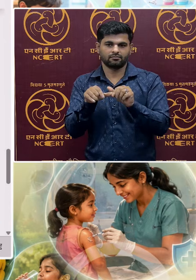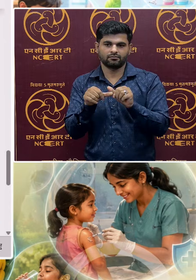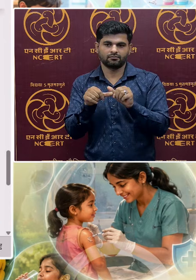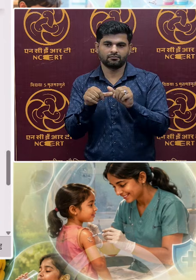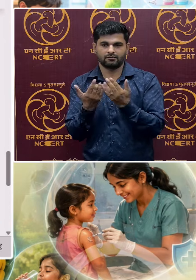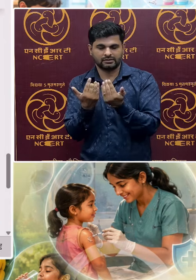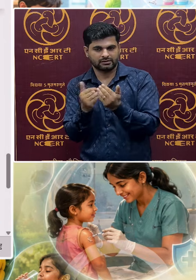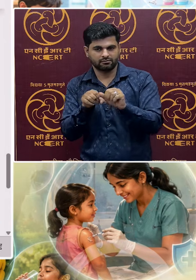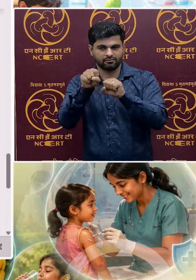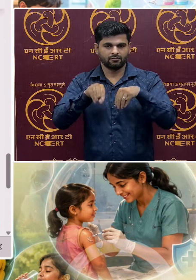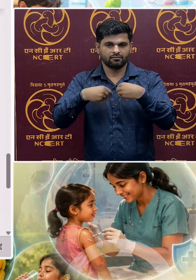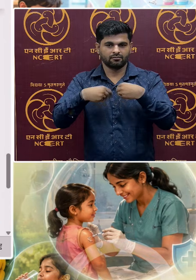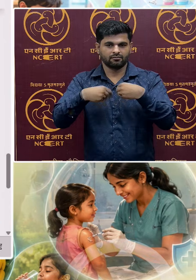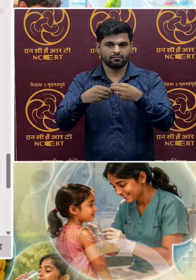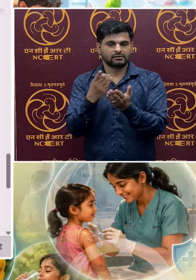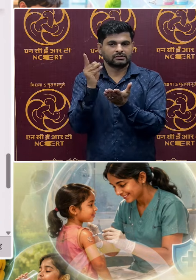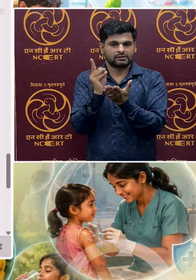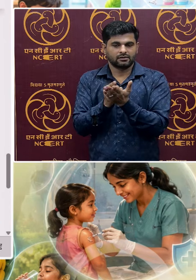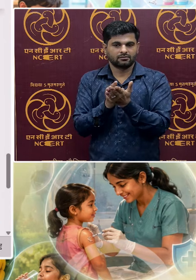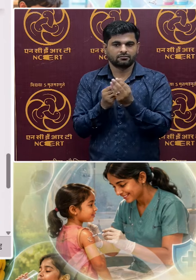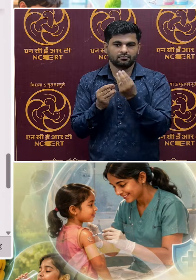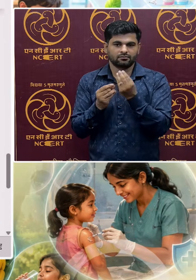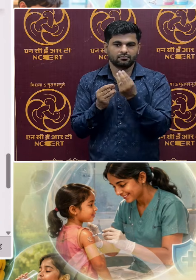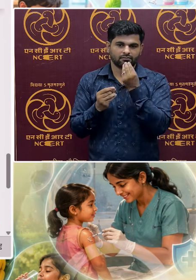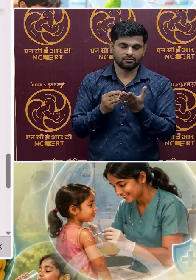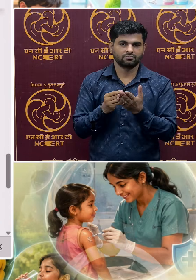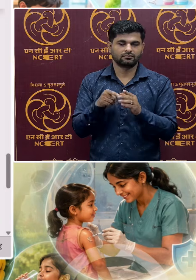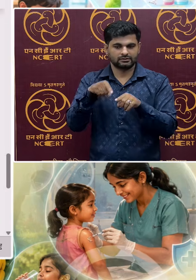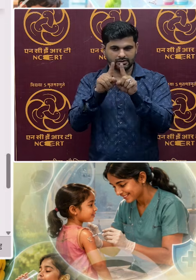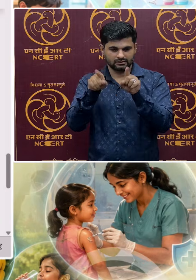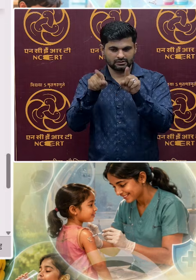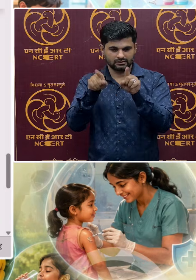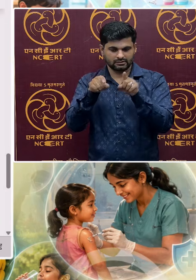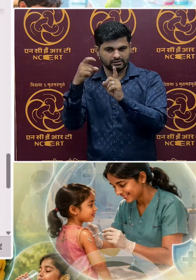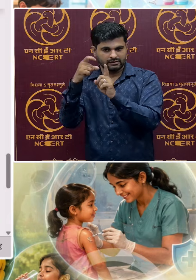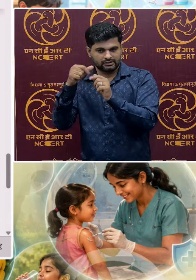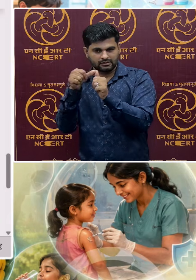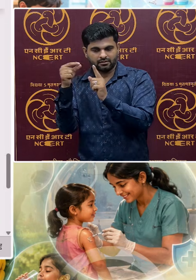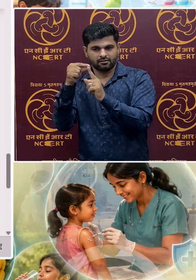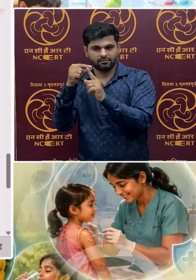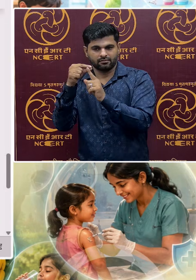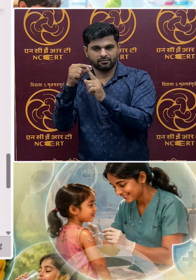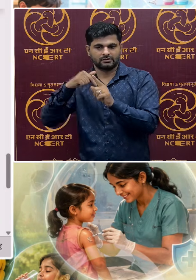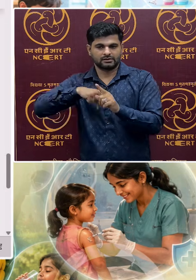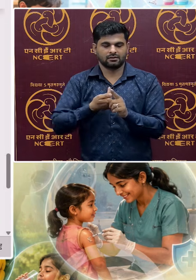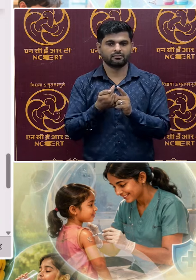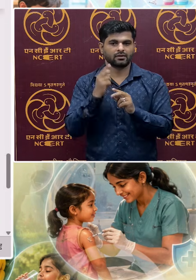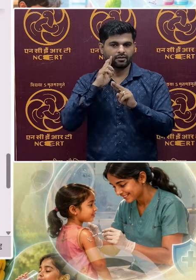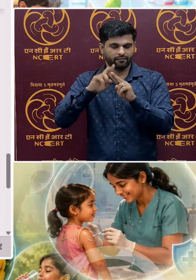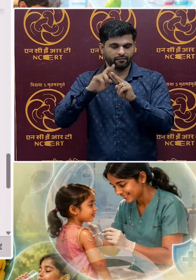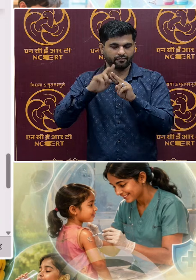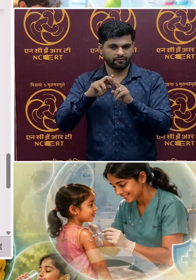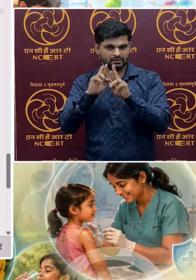the certificate, and you can download the certificate easily on your Diksha profile itself. If you have